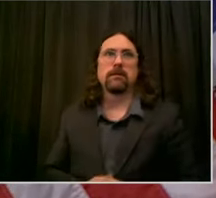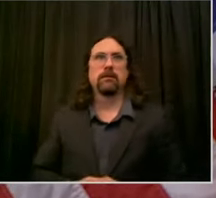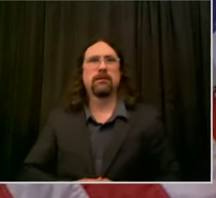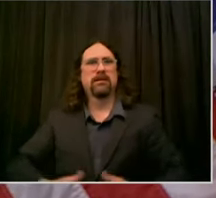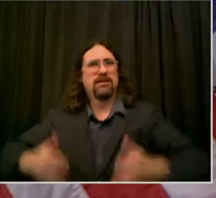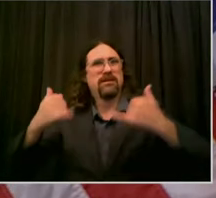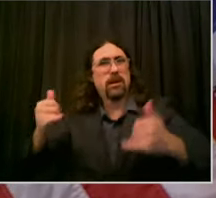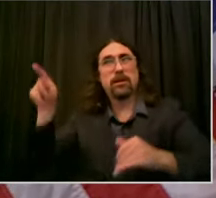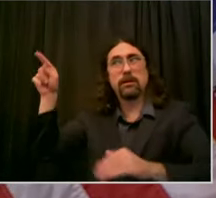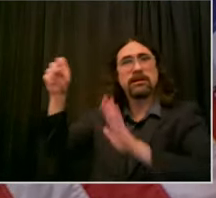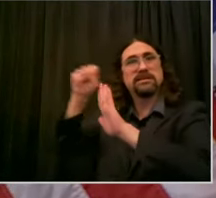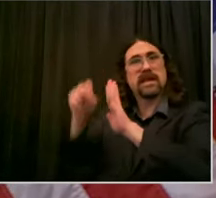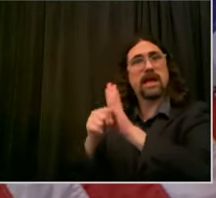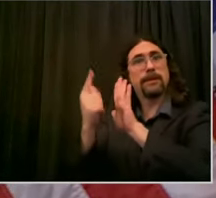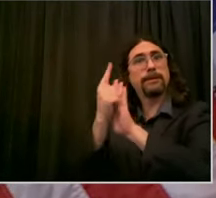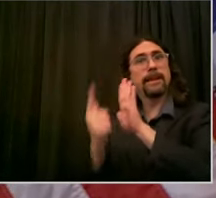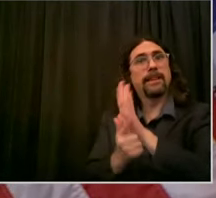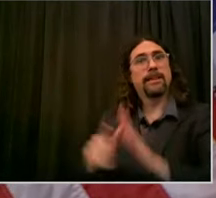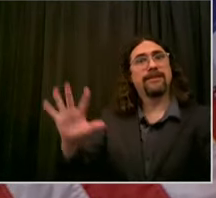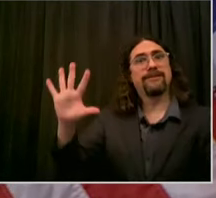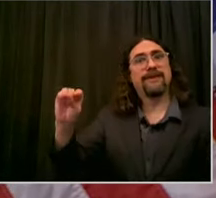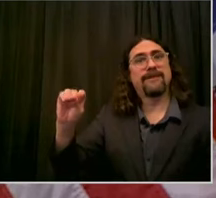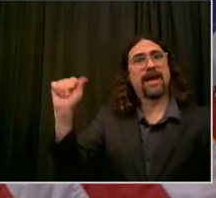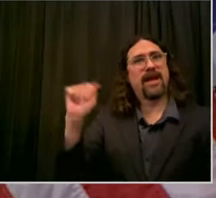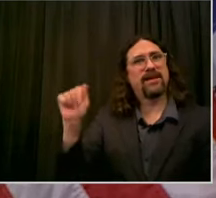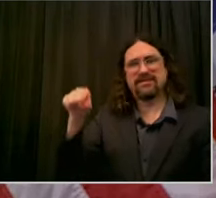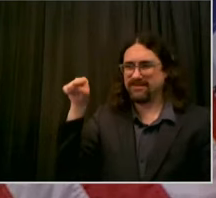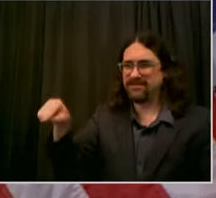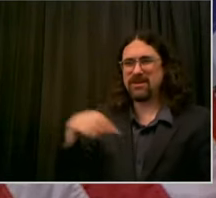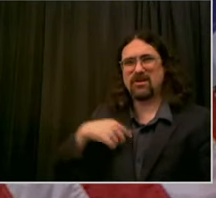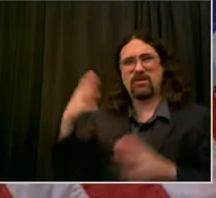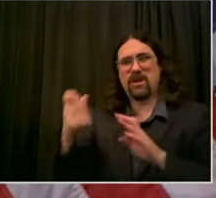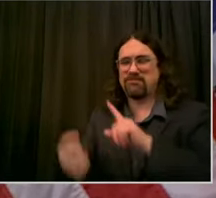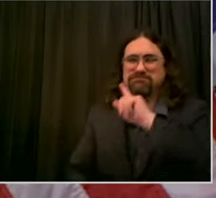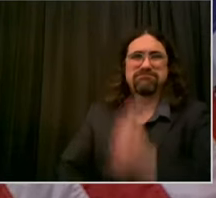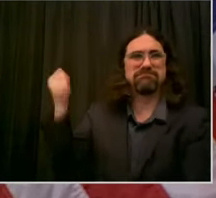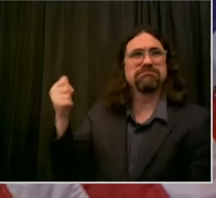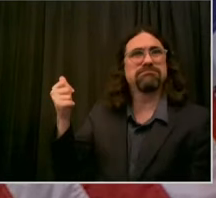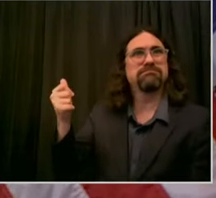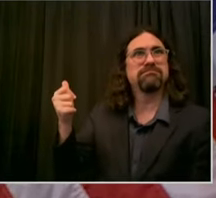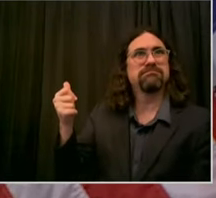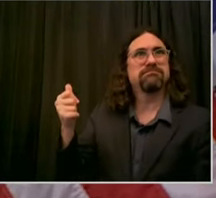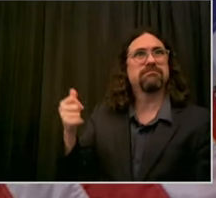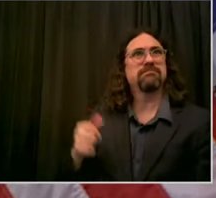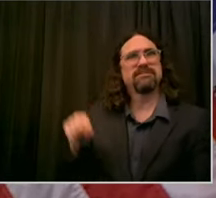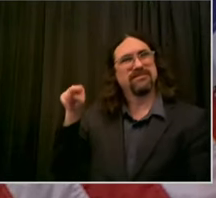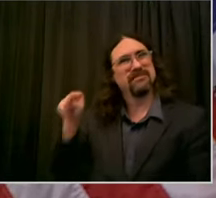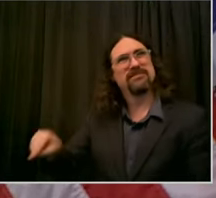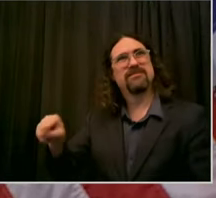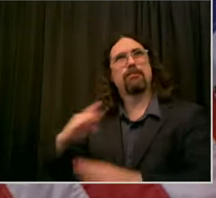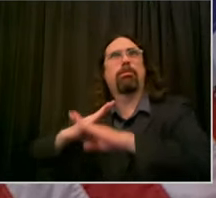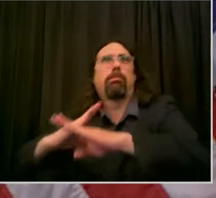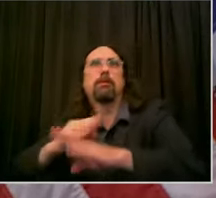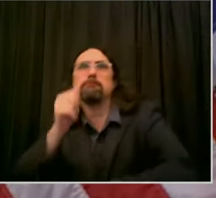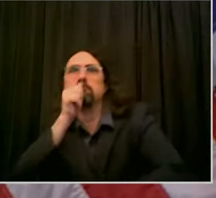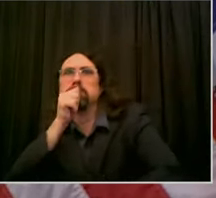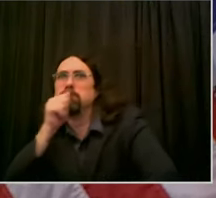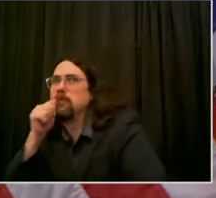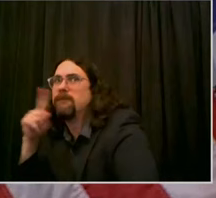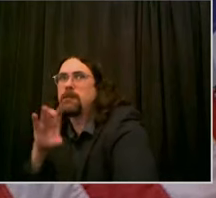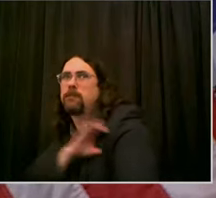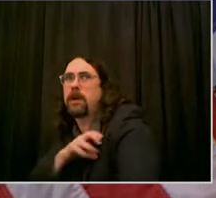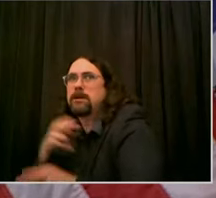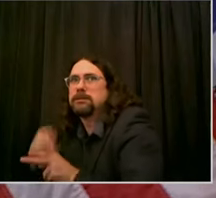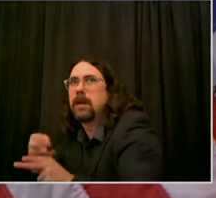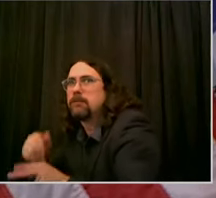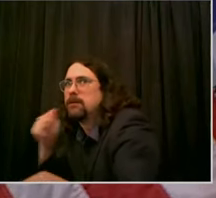needed for that. I want to see officers who are in the wrong place in the NYPD moved, and I want to see officers who should not be on the